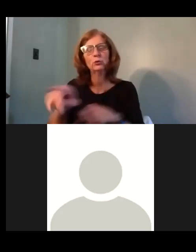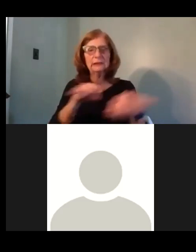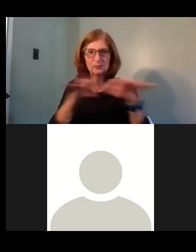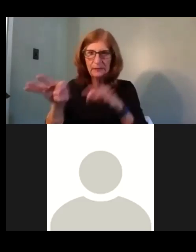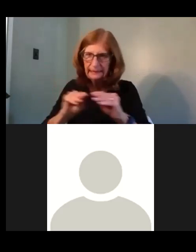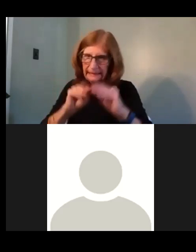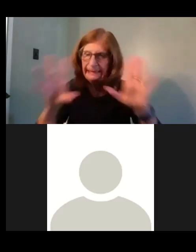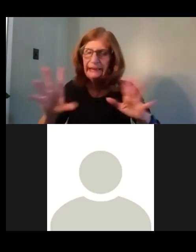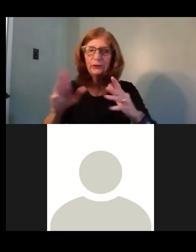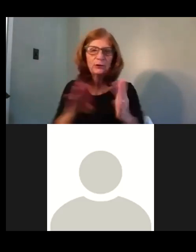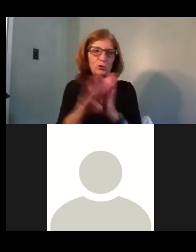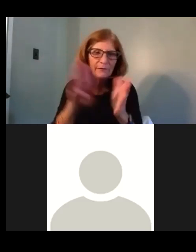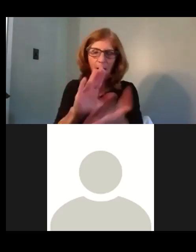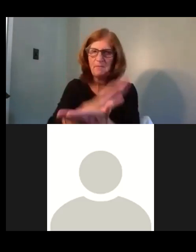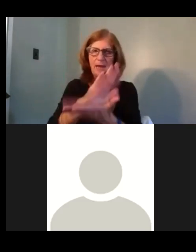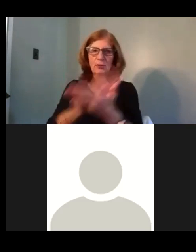do a deep dive on this over the last month.